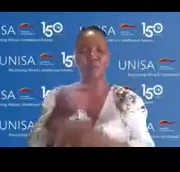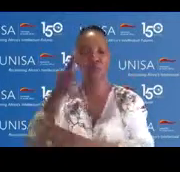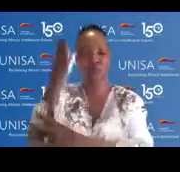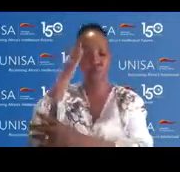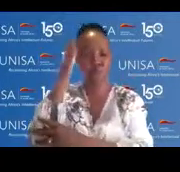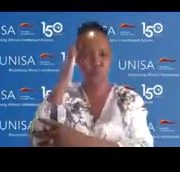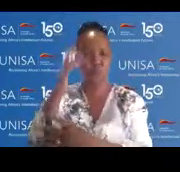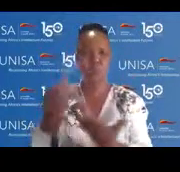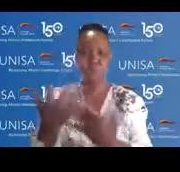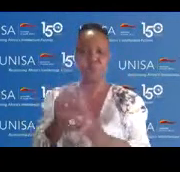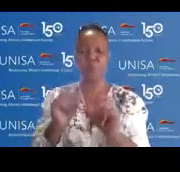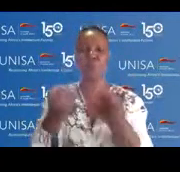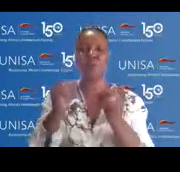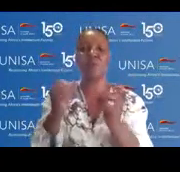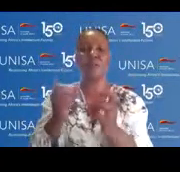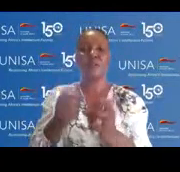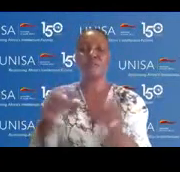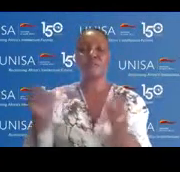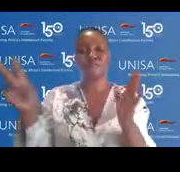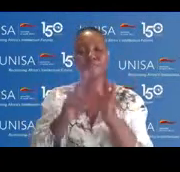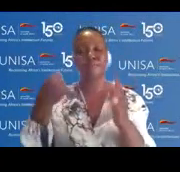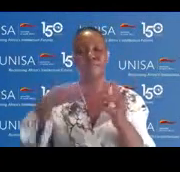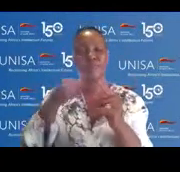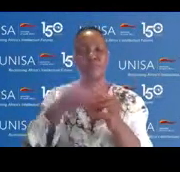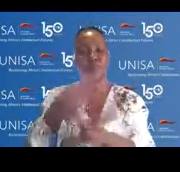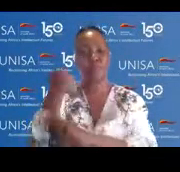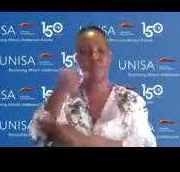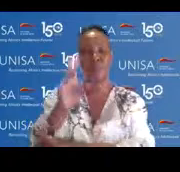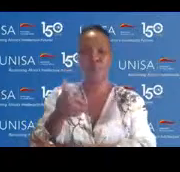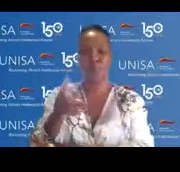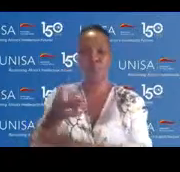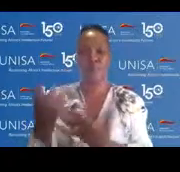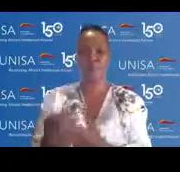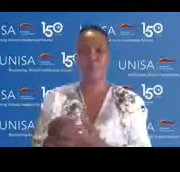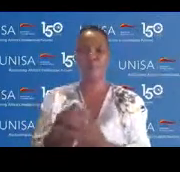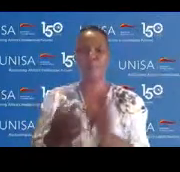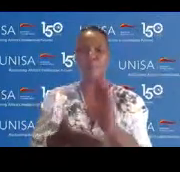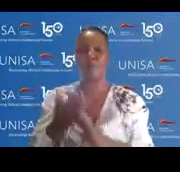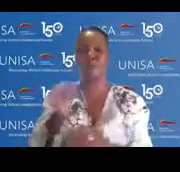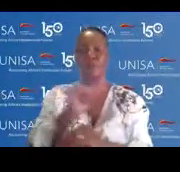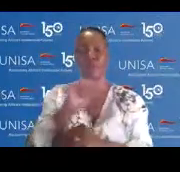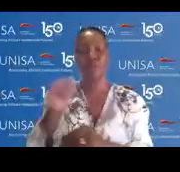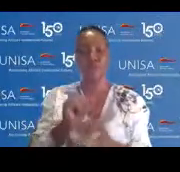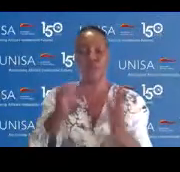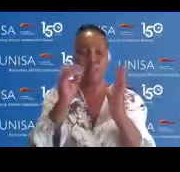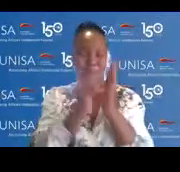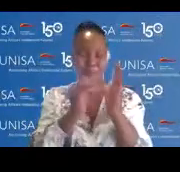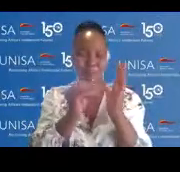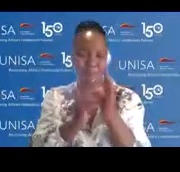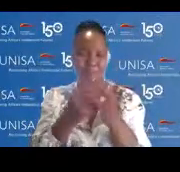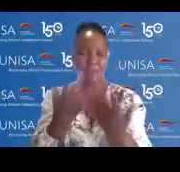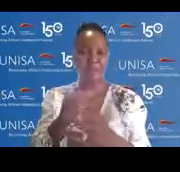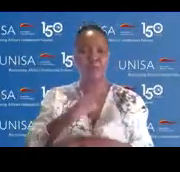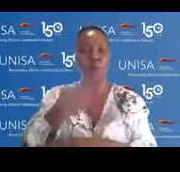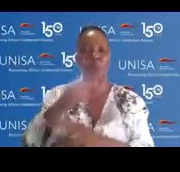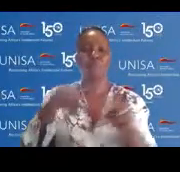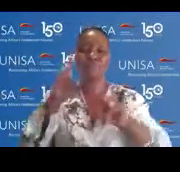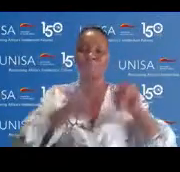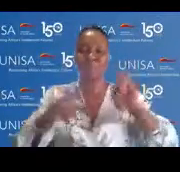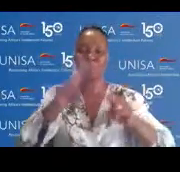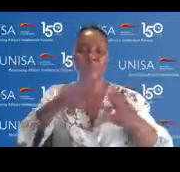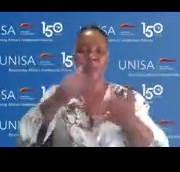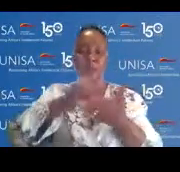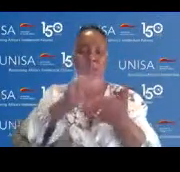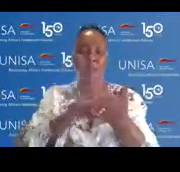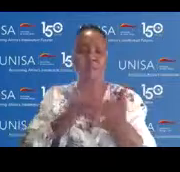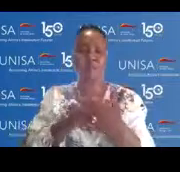quickly go have a look at our phone again. You can go to your settings, if you want to check which apps is really using a lot of space,